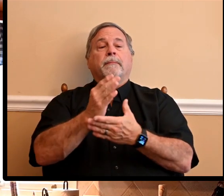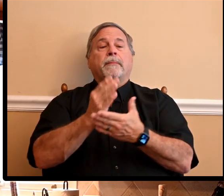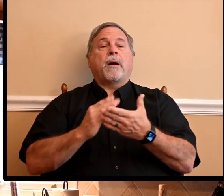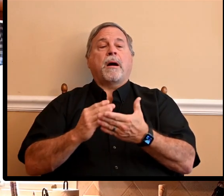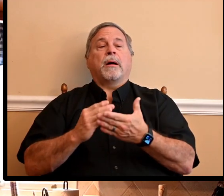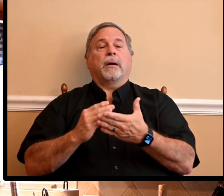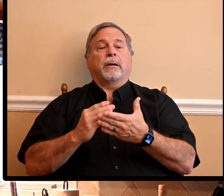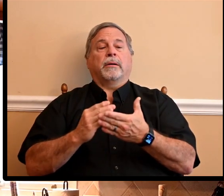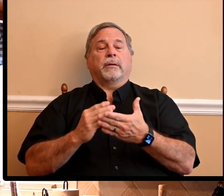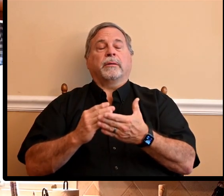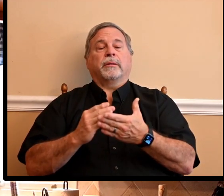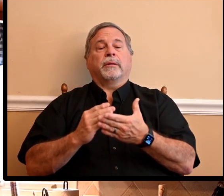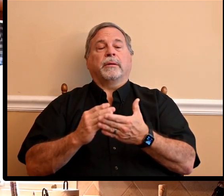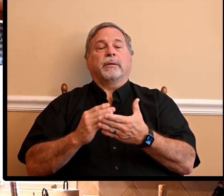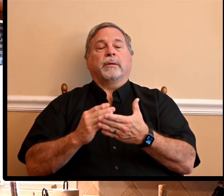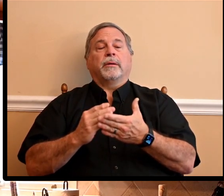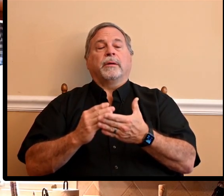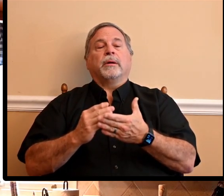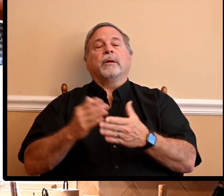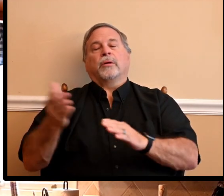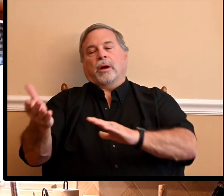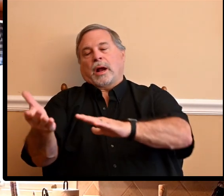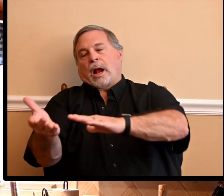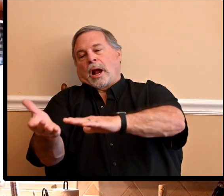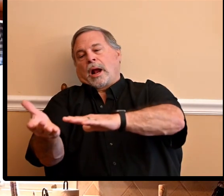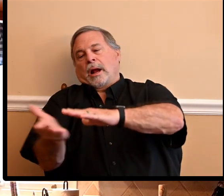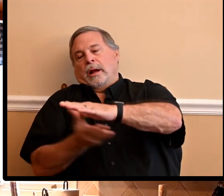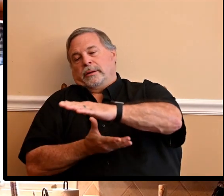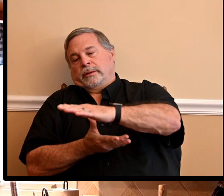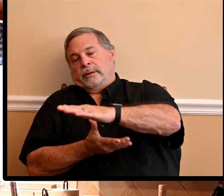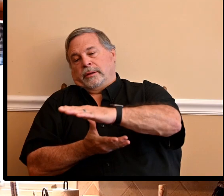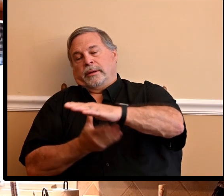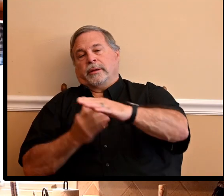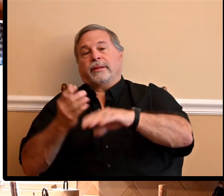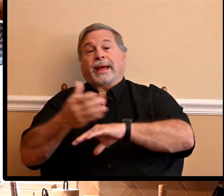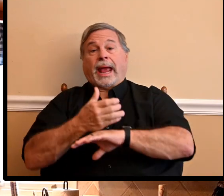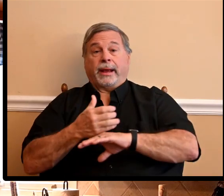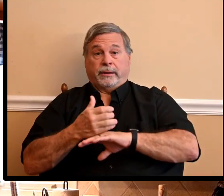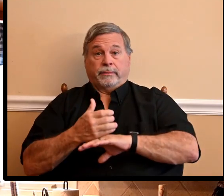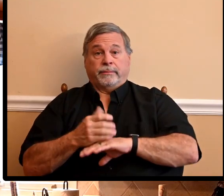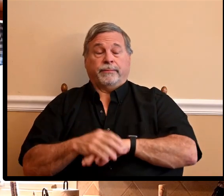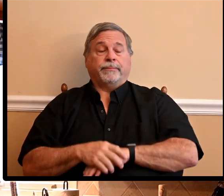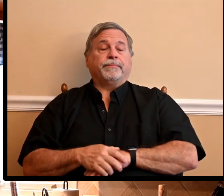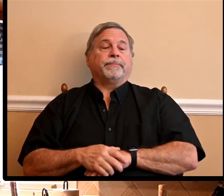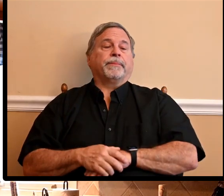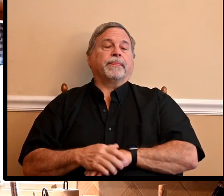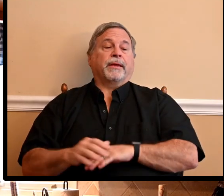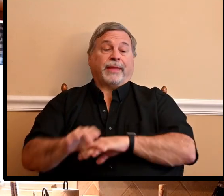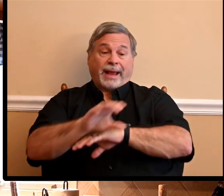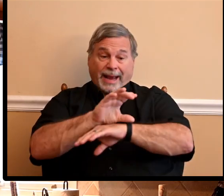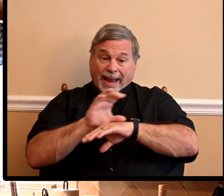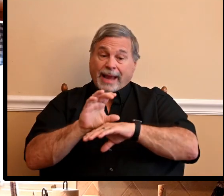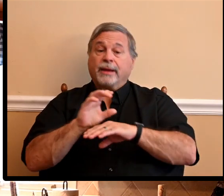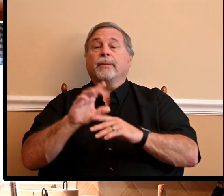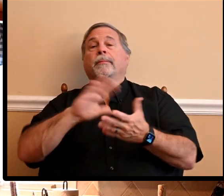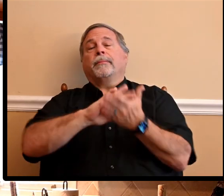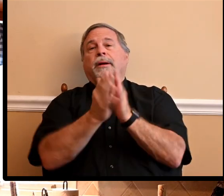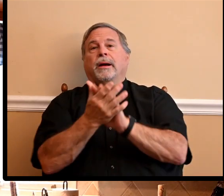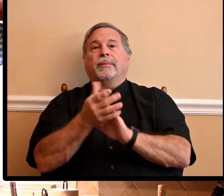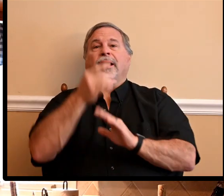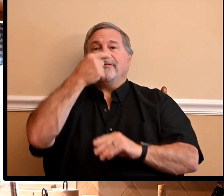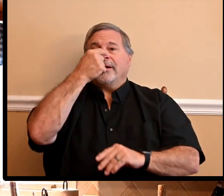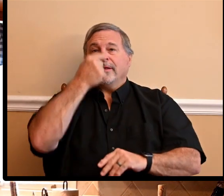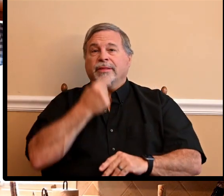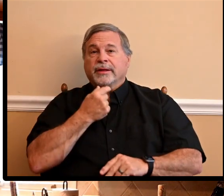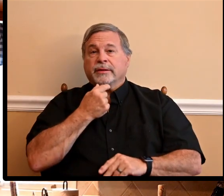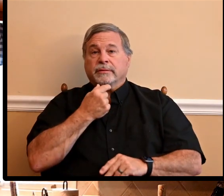So the next part that we're going to do is we're going to take these cakes and we're going to cut them horizontally. So we're basically